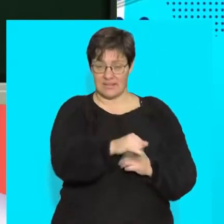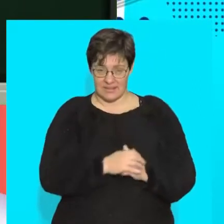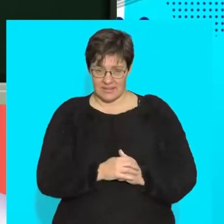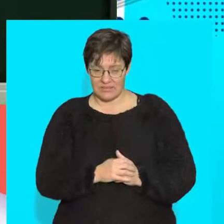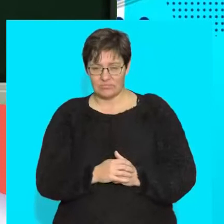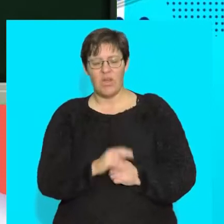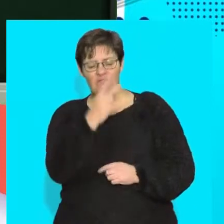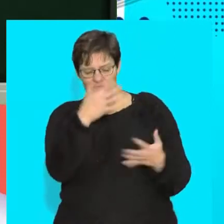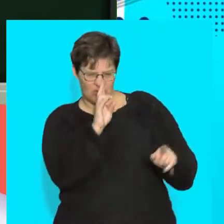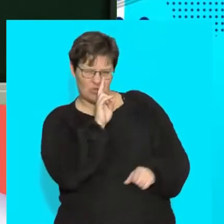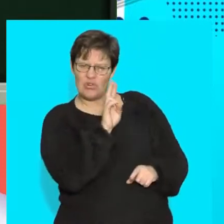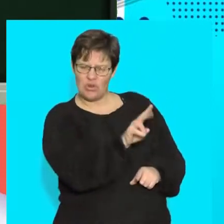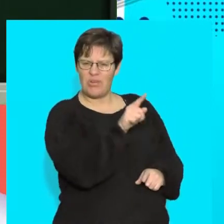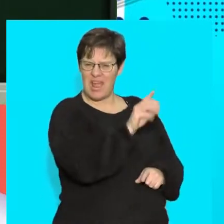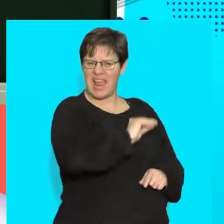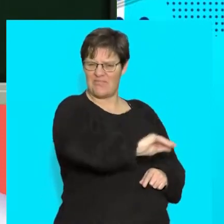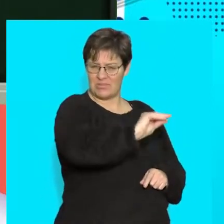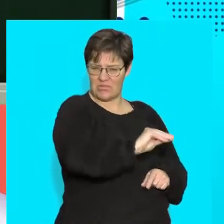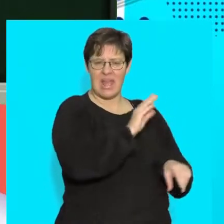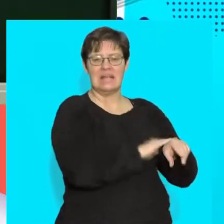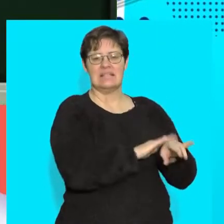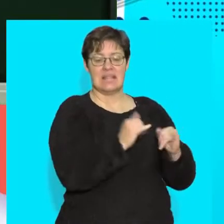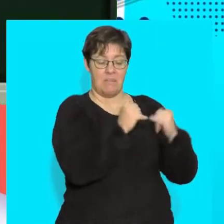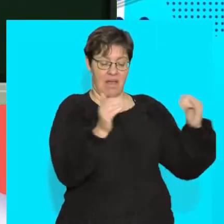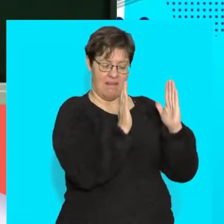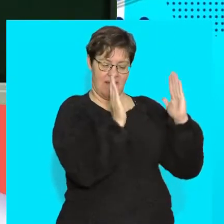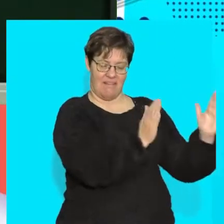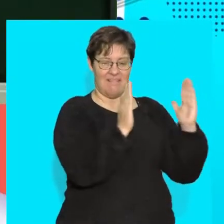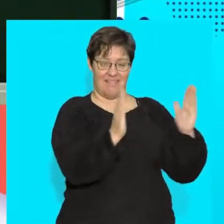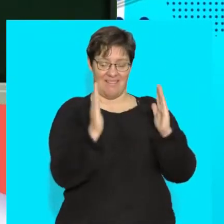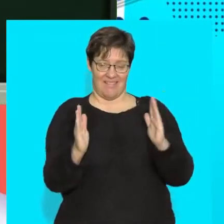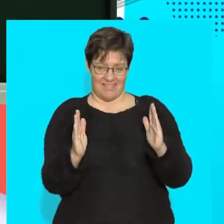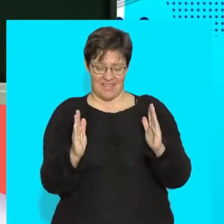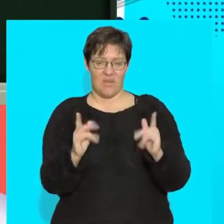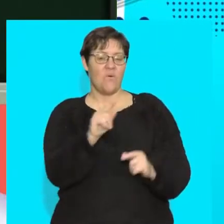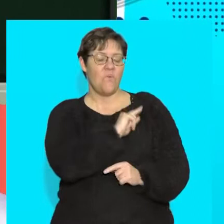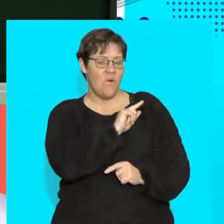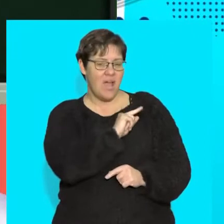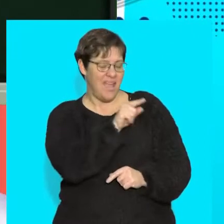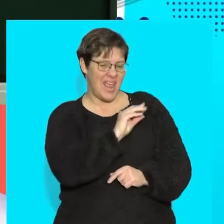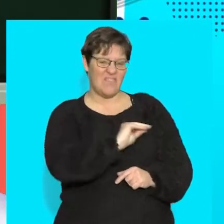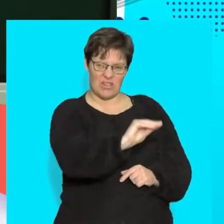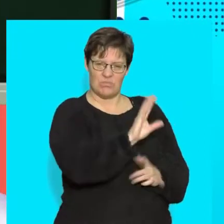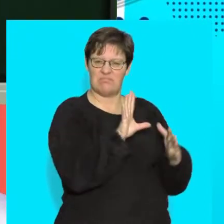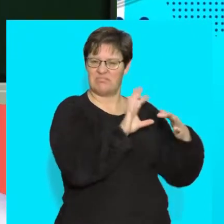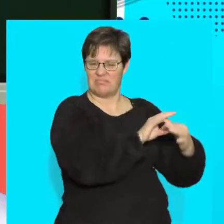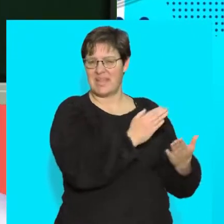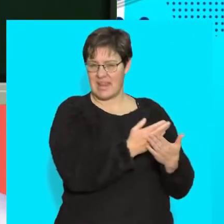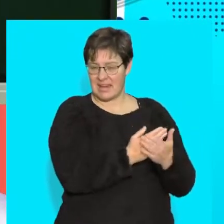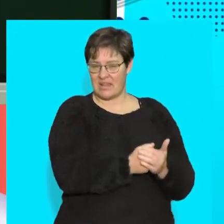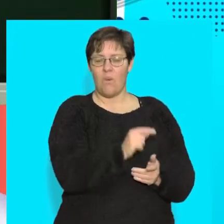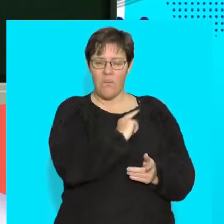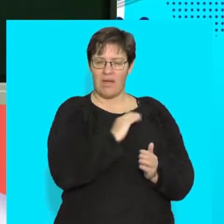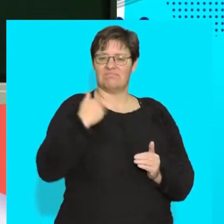at analyzing investments and we used a timeline because we can talk about a timeline in an investment because